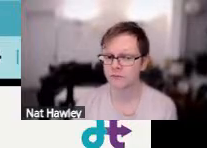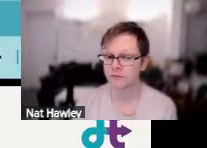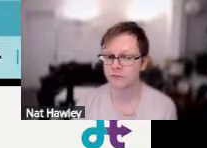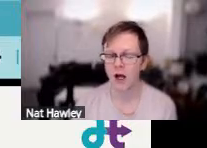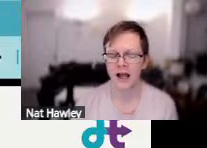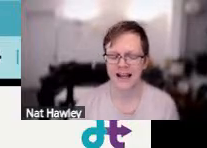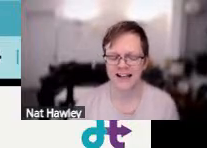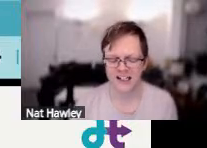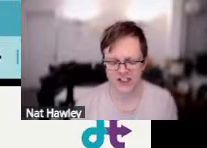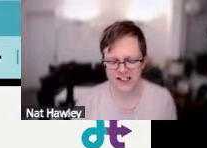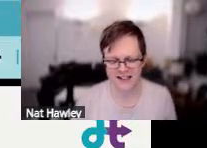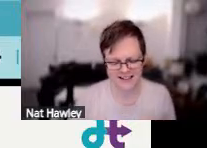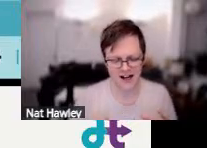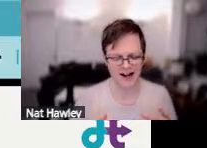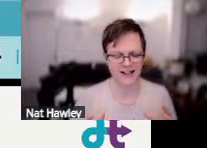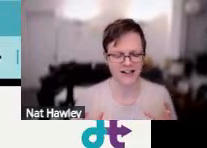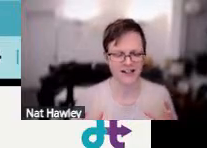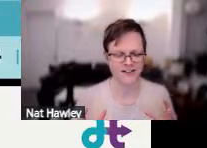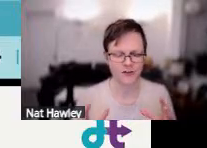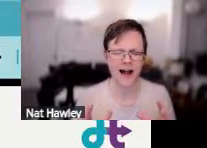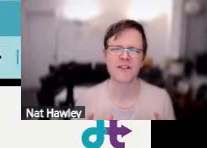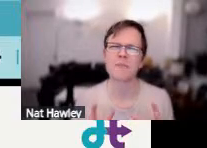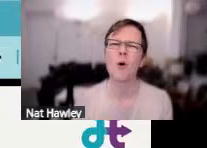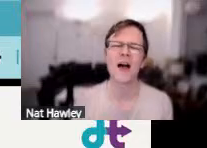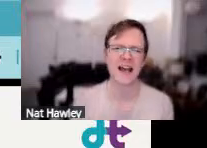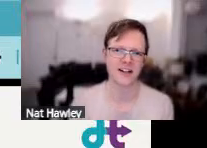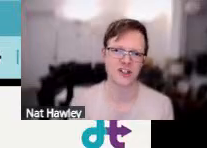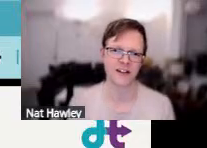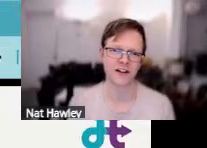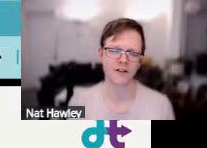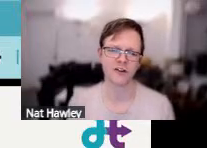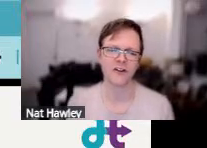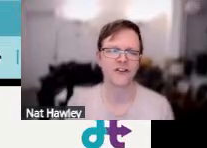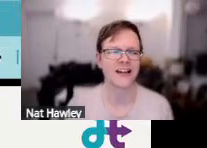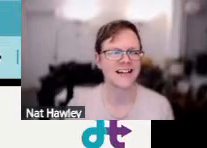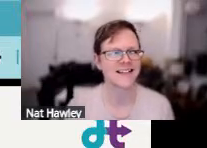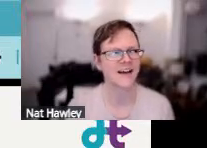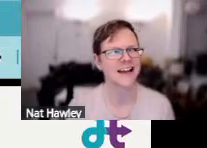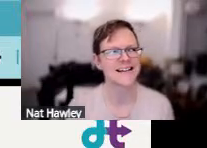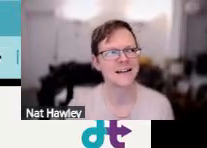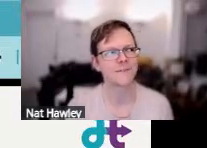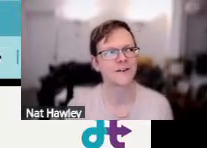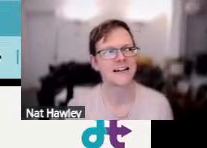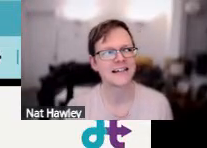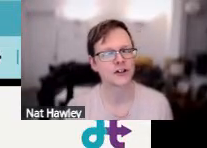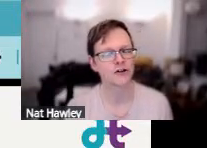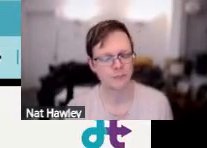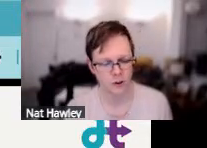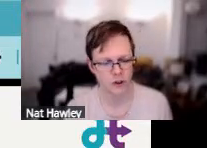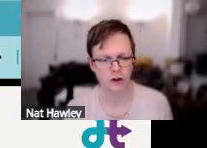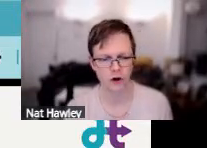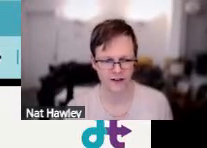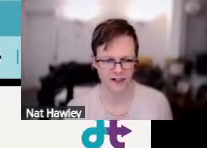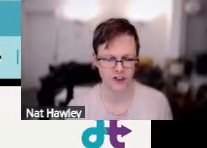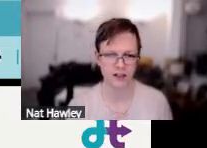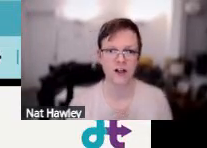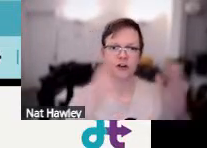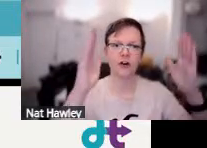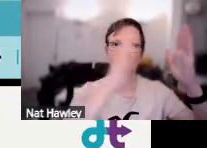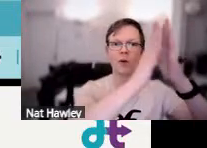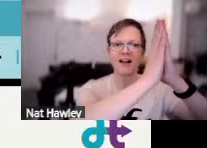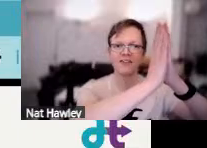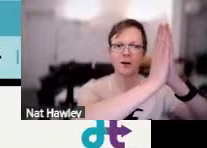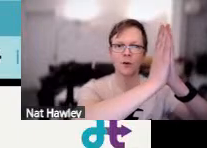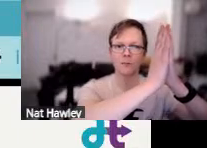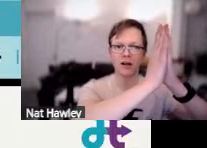However, ADHD is it's not having more energy than others, it's having a different distribution of energy.